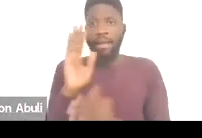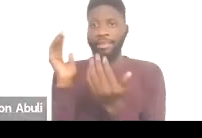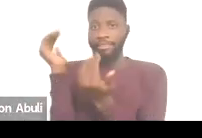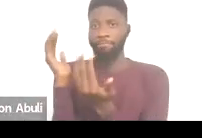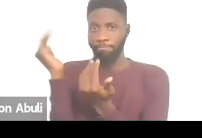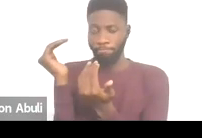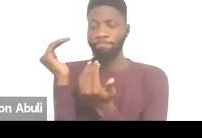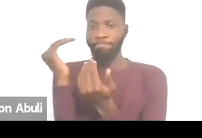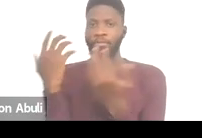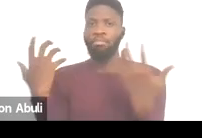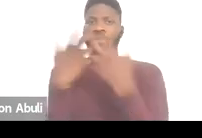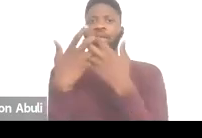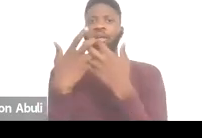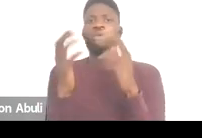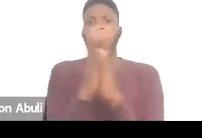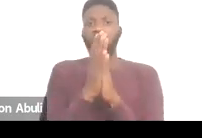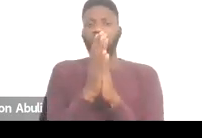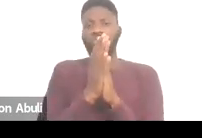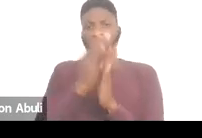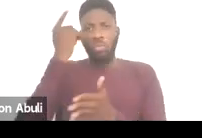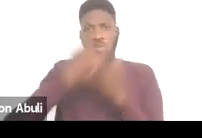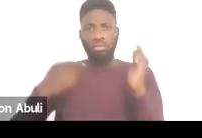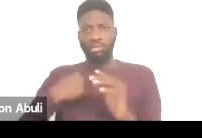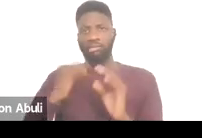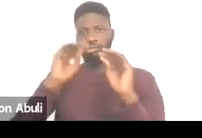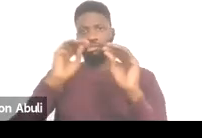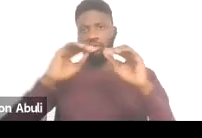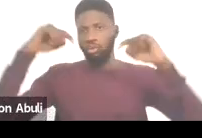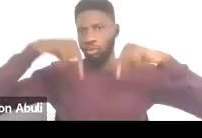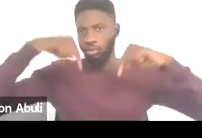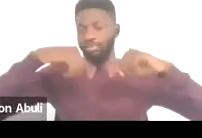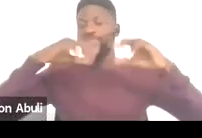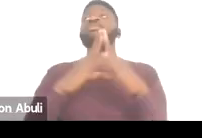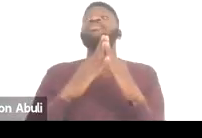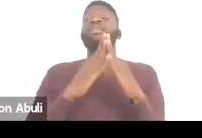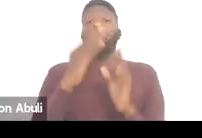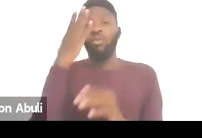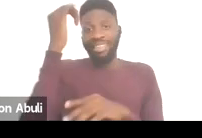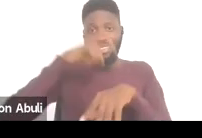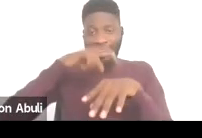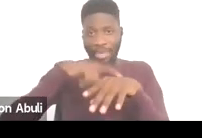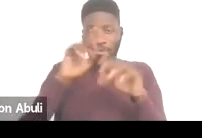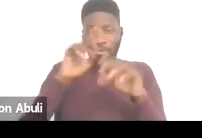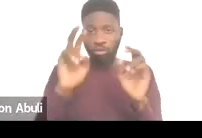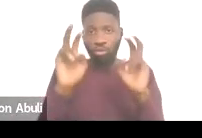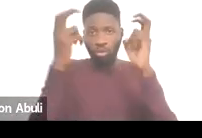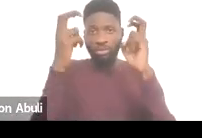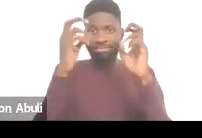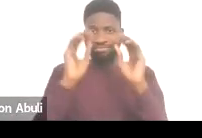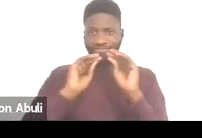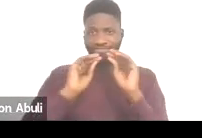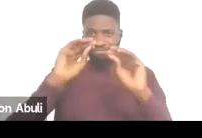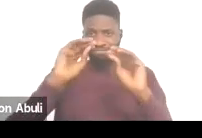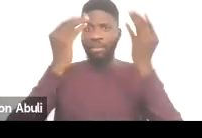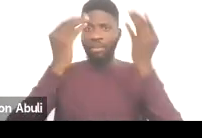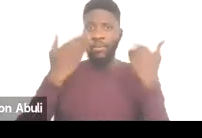I'm going to be taking you through this module, because at the end of this, we expect that at the